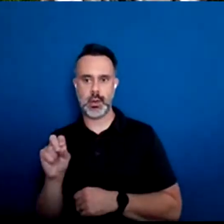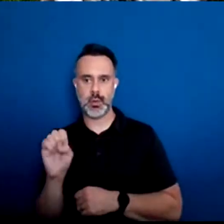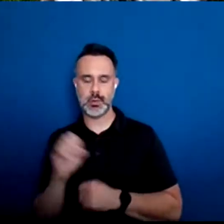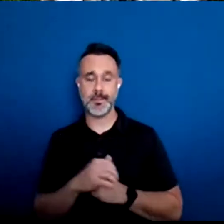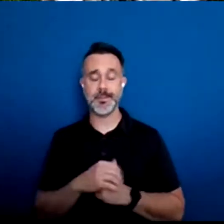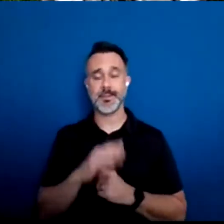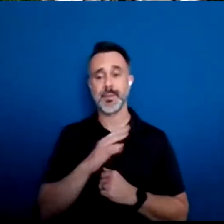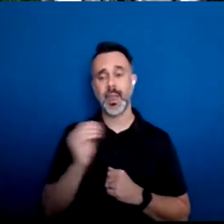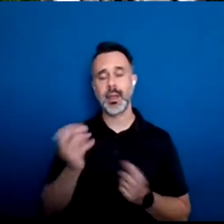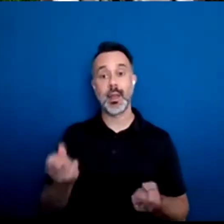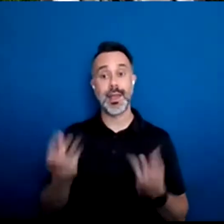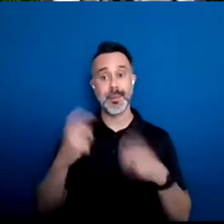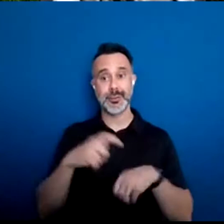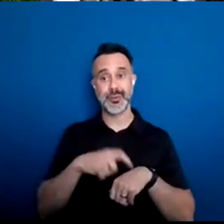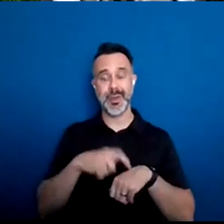would be